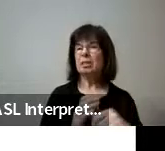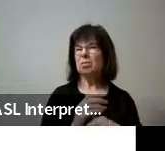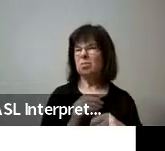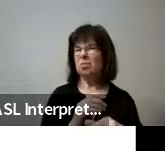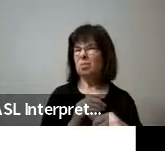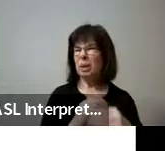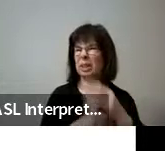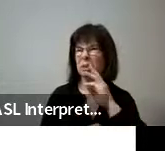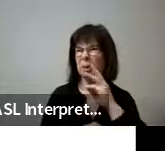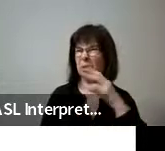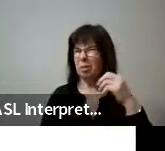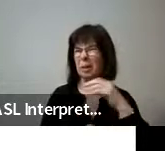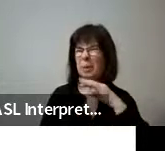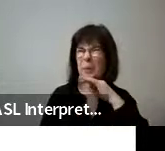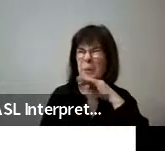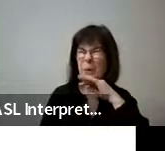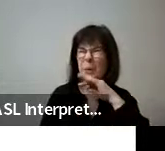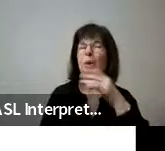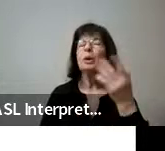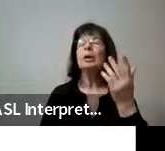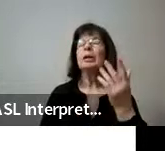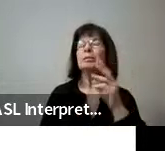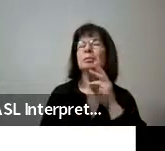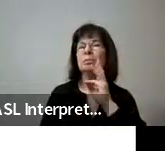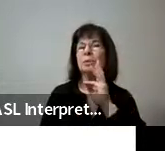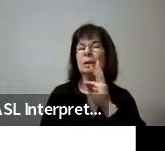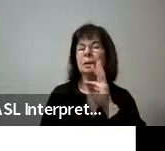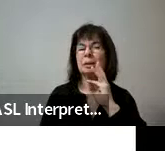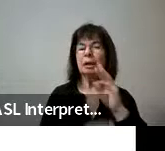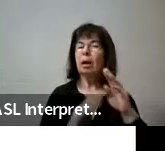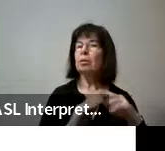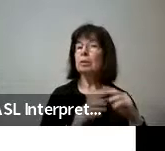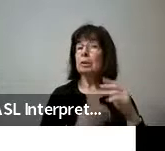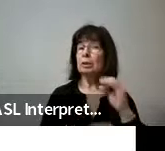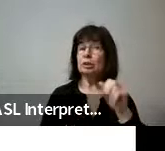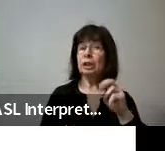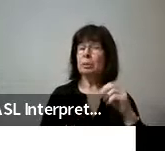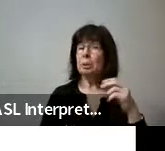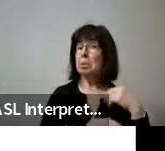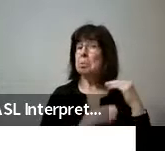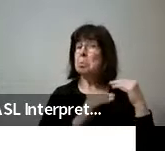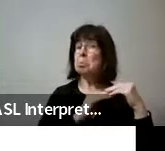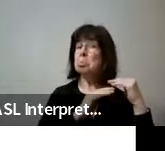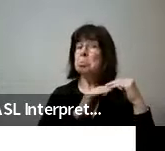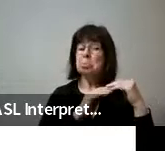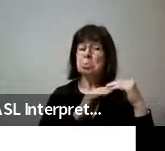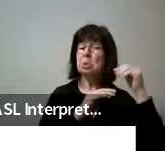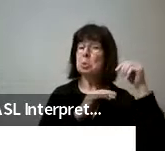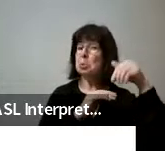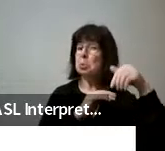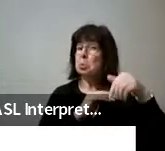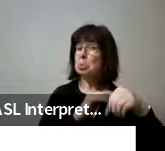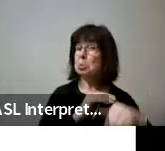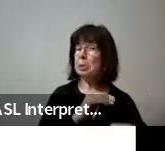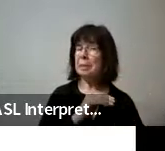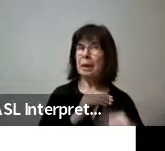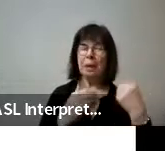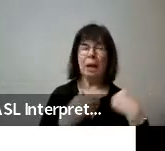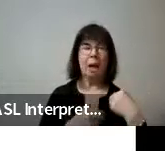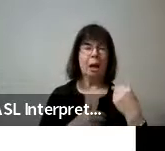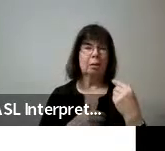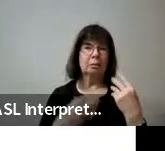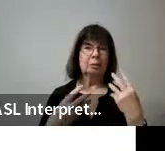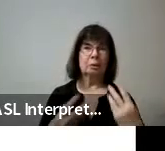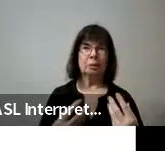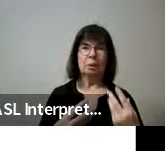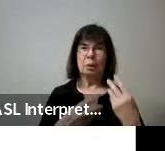bottomed out in early January during the period of all that wet weather. We might have gotten a bit of an assist there in terms